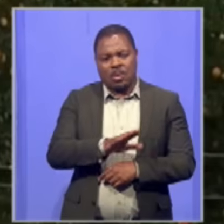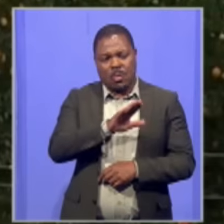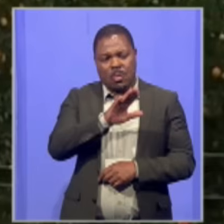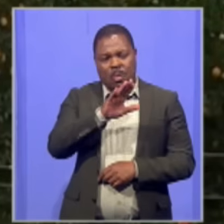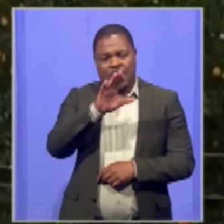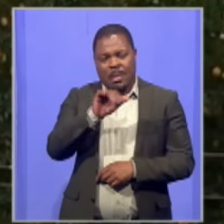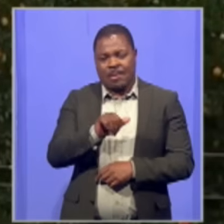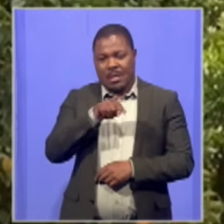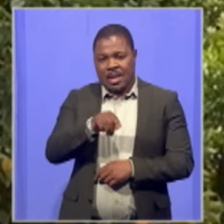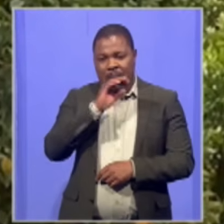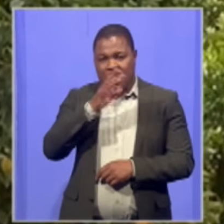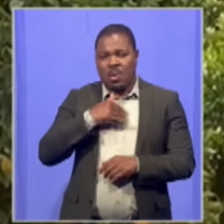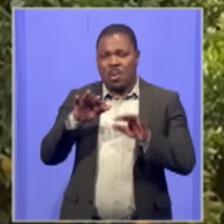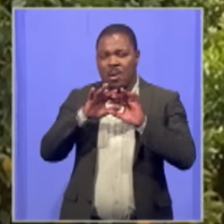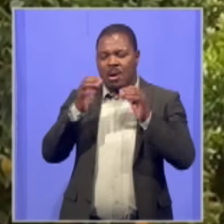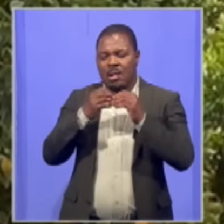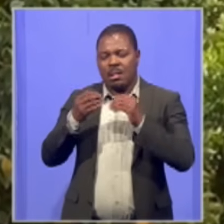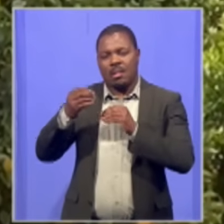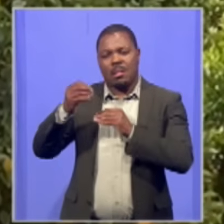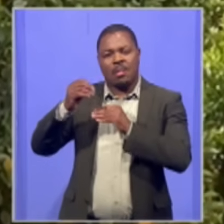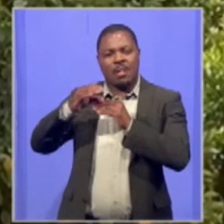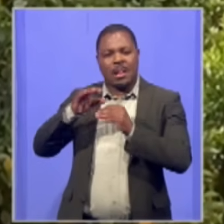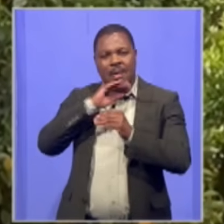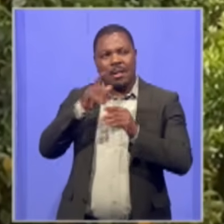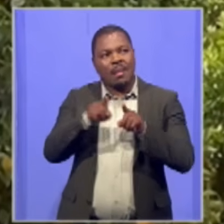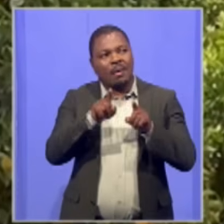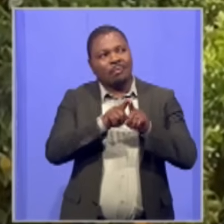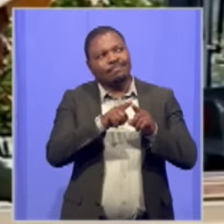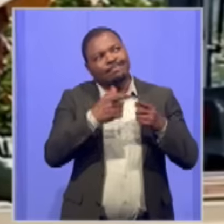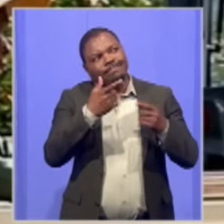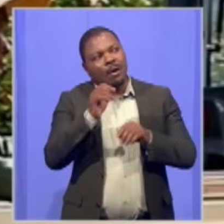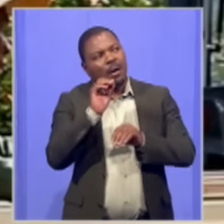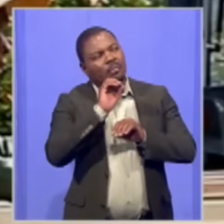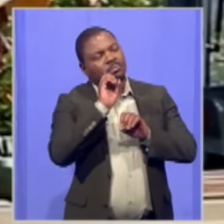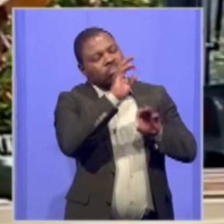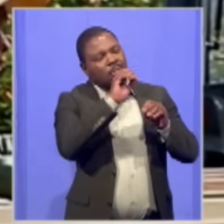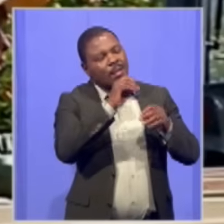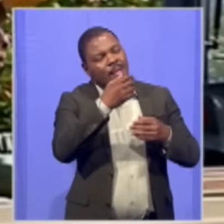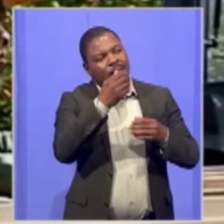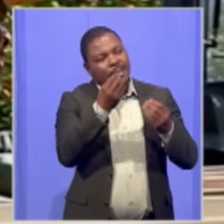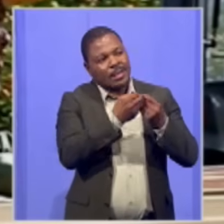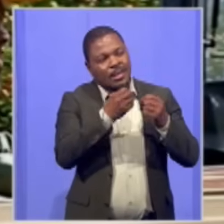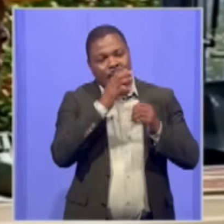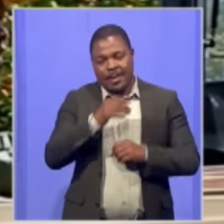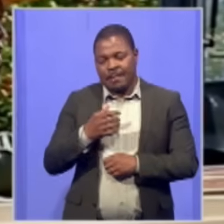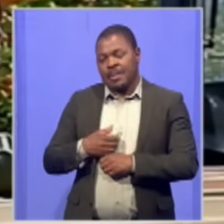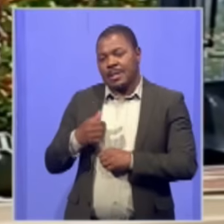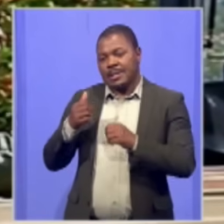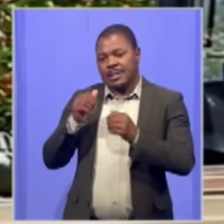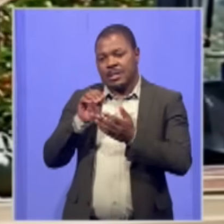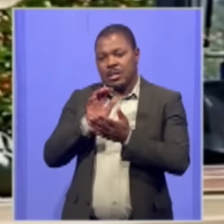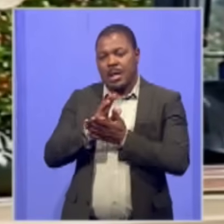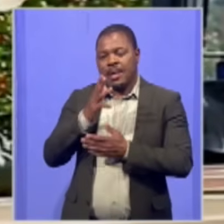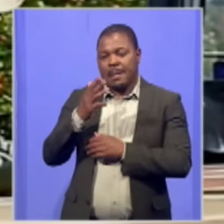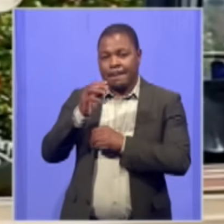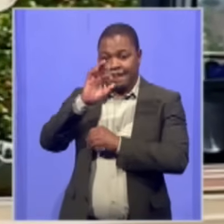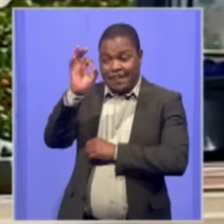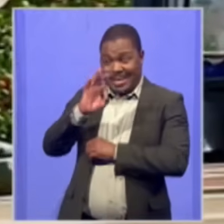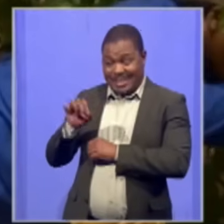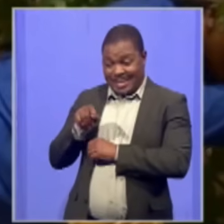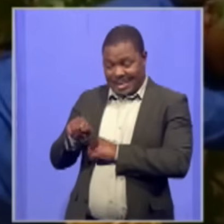mme le boemong ba bohlano ba lefapha la thepa e romellwang ntle e ballwang ho diperesente tse 18 la